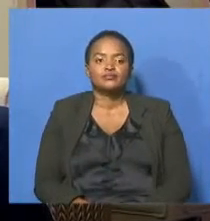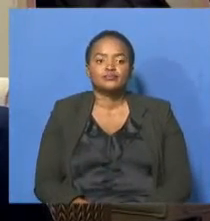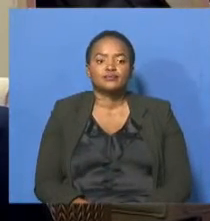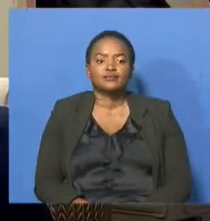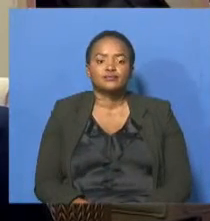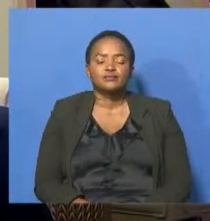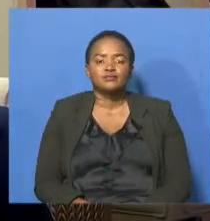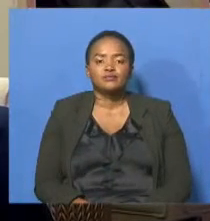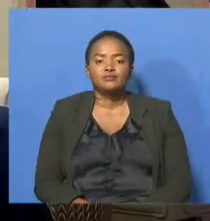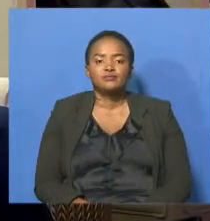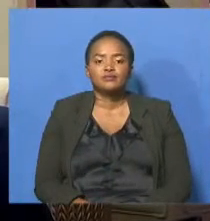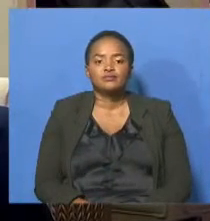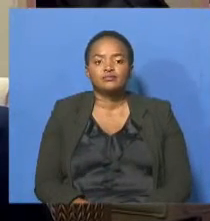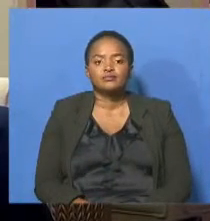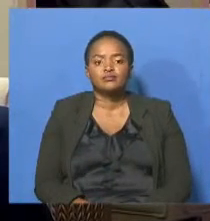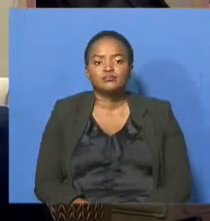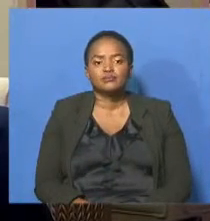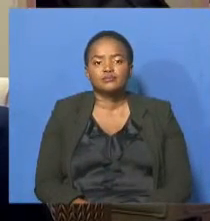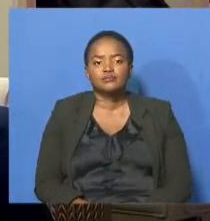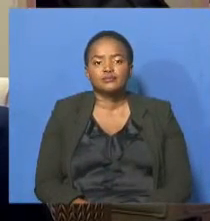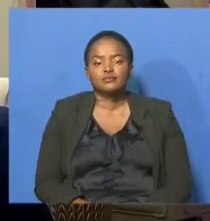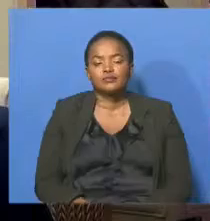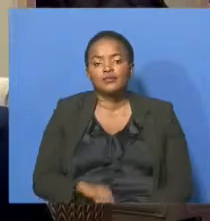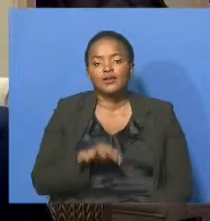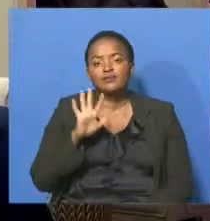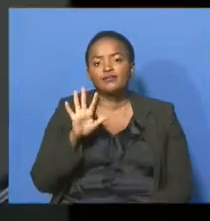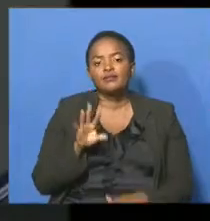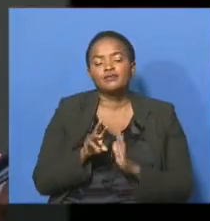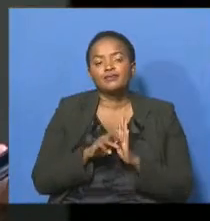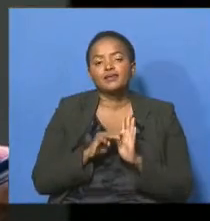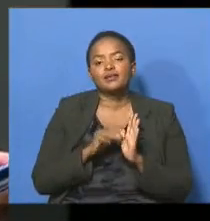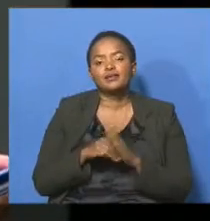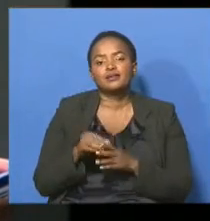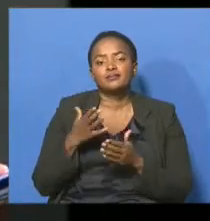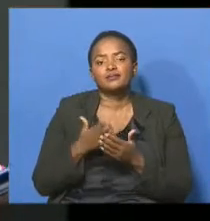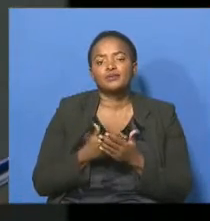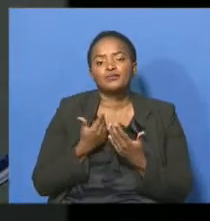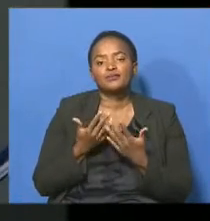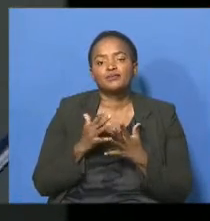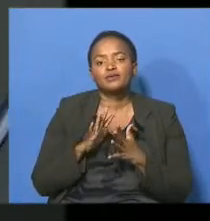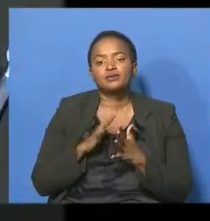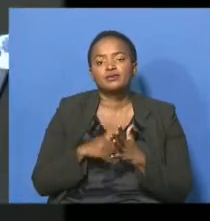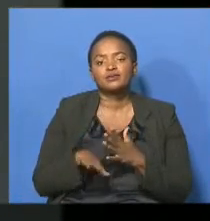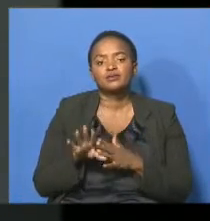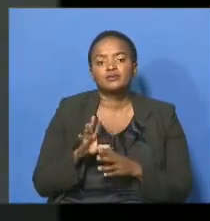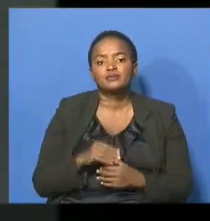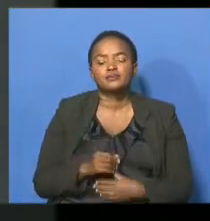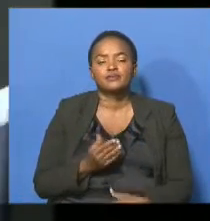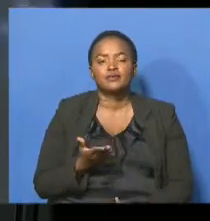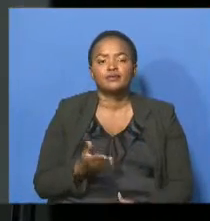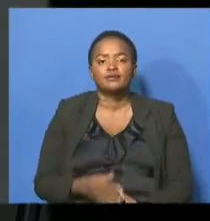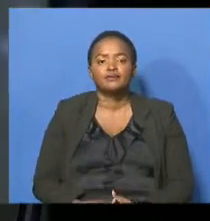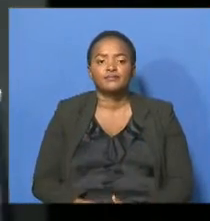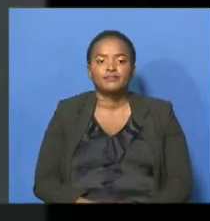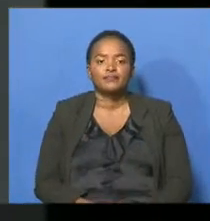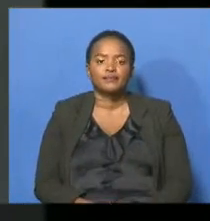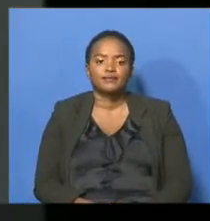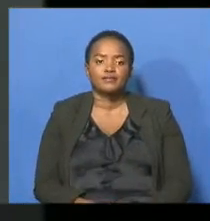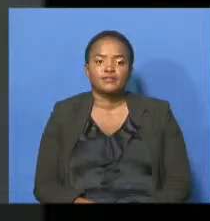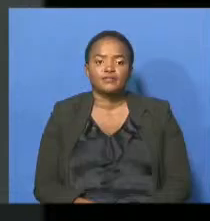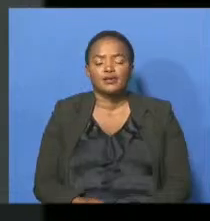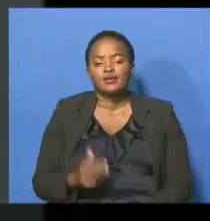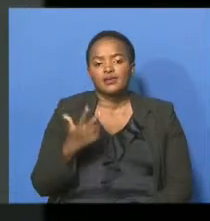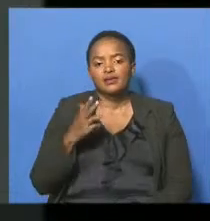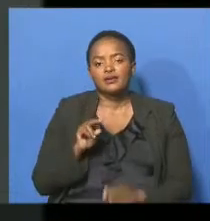Kitoko tsa motsadi, how we have 5 more minutes. Kitoko tsa motsadi ha elo wena wa bohelo ke go nela exactly